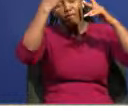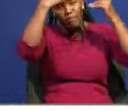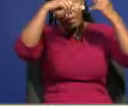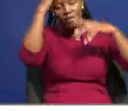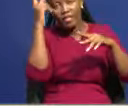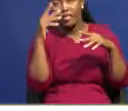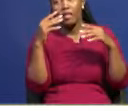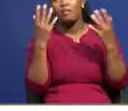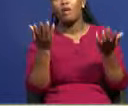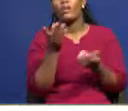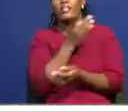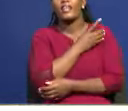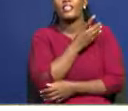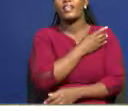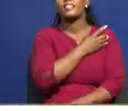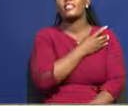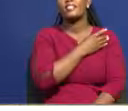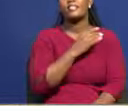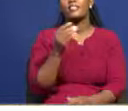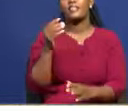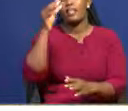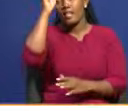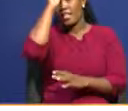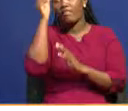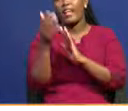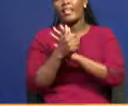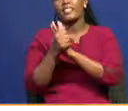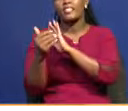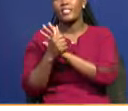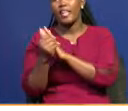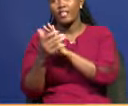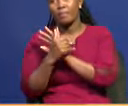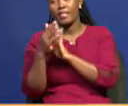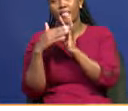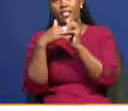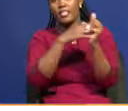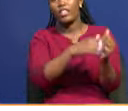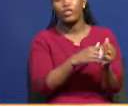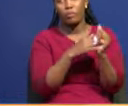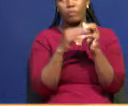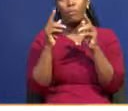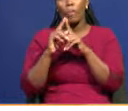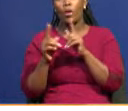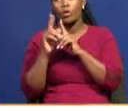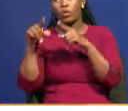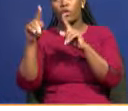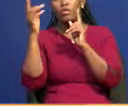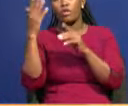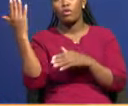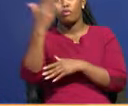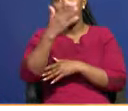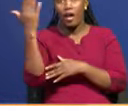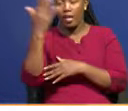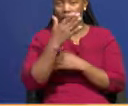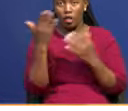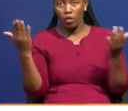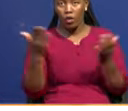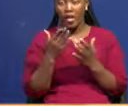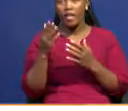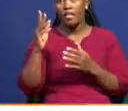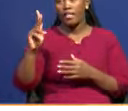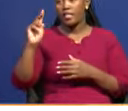daktari, Benjamin Koske, governance expert, also a man who wears various hats. That is, he's also a lecturer from Kenyatta University.